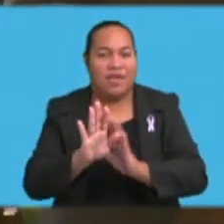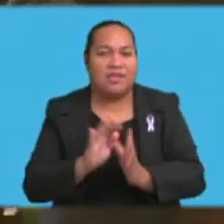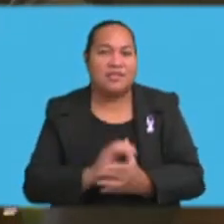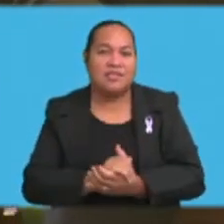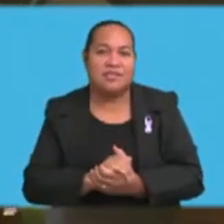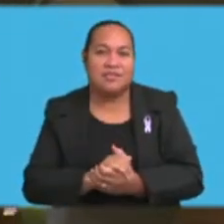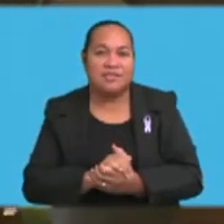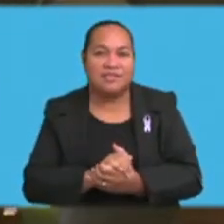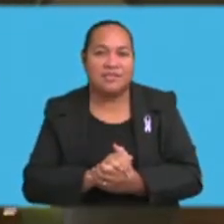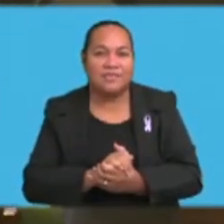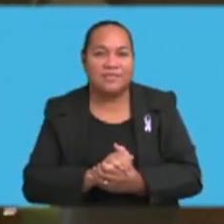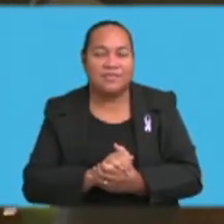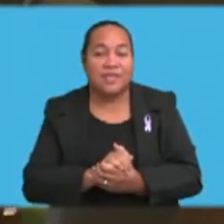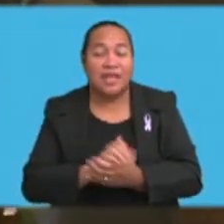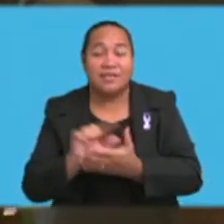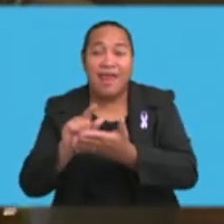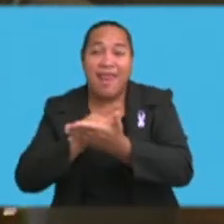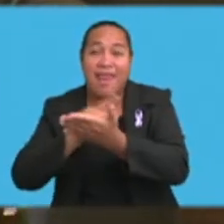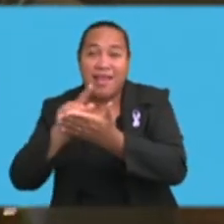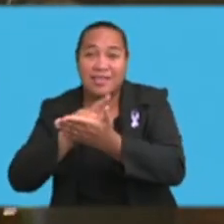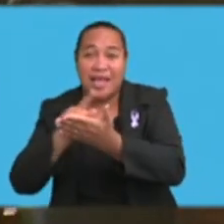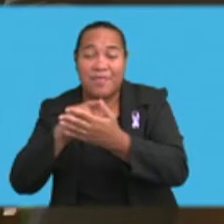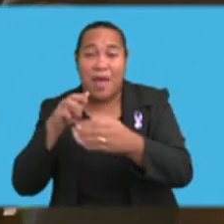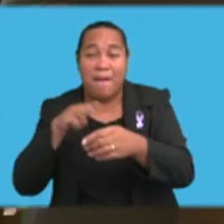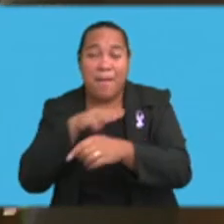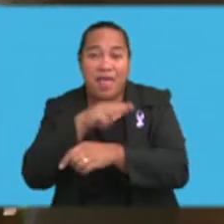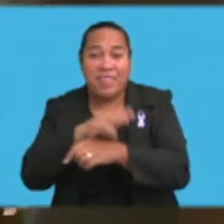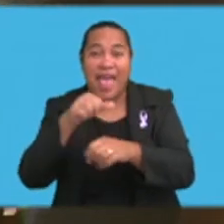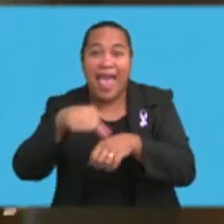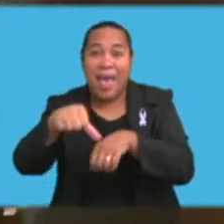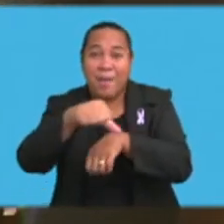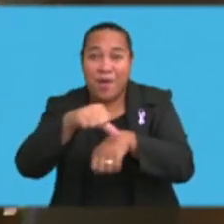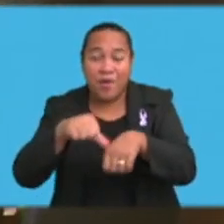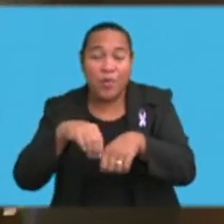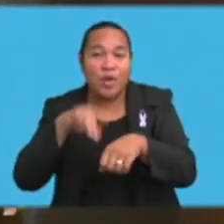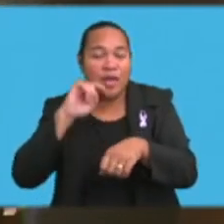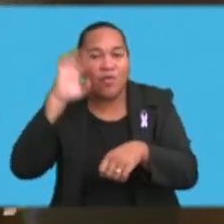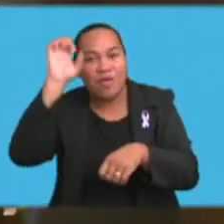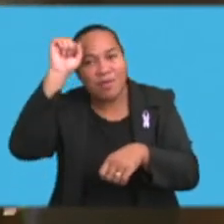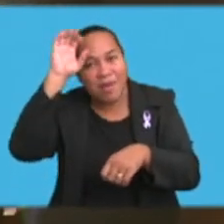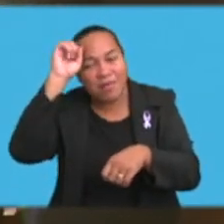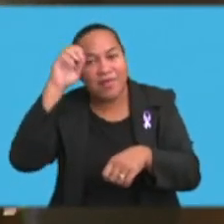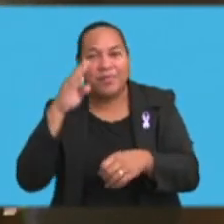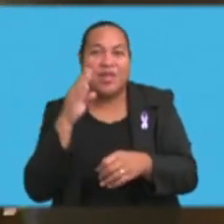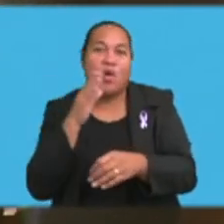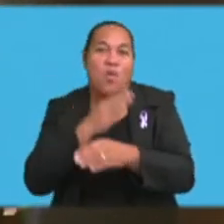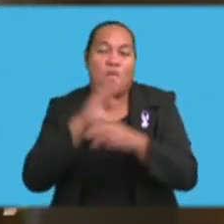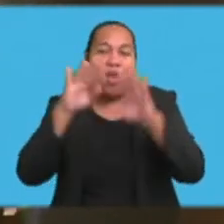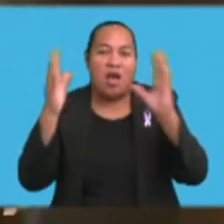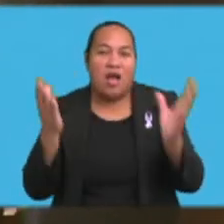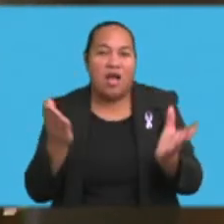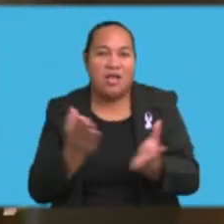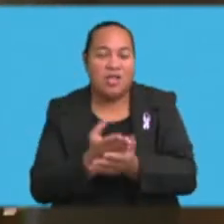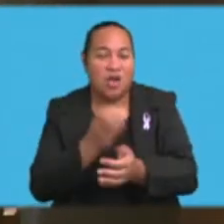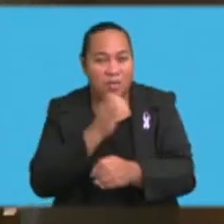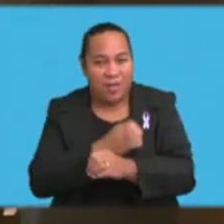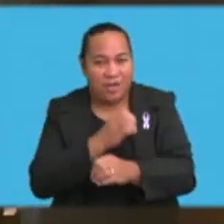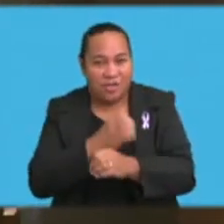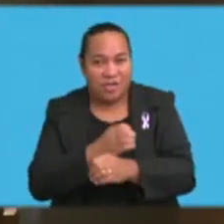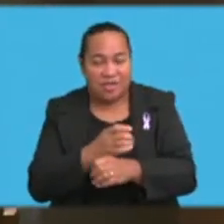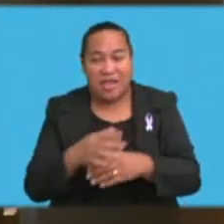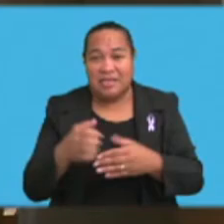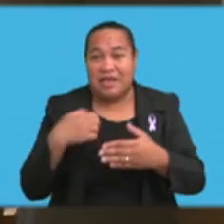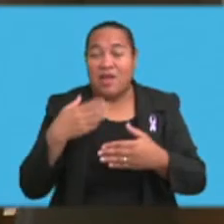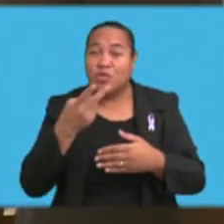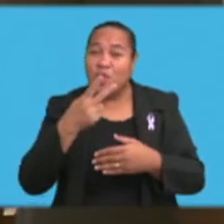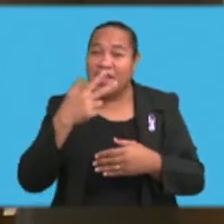prevented. Later on in the month of April, we will be commemorating the World Occupational Health and Safety Day on the